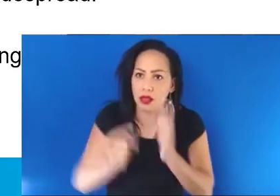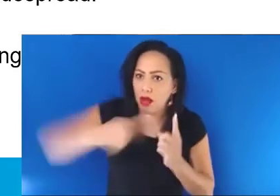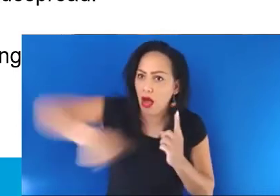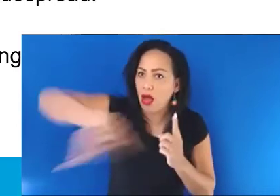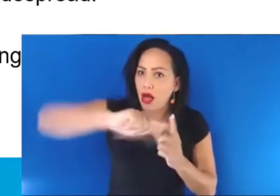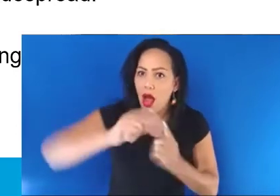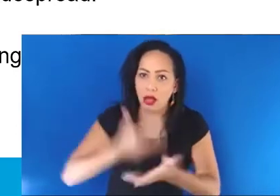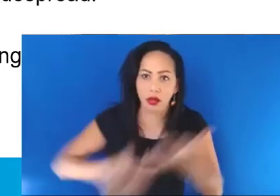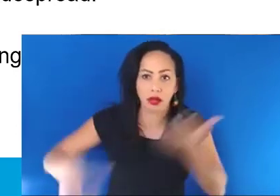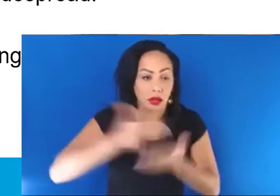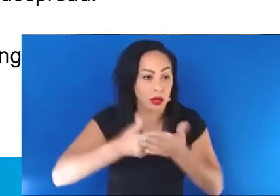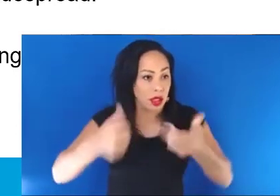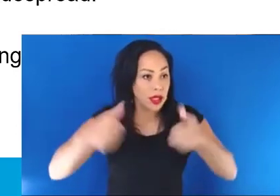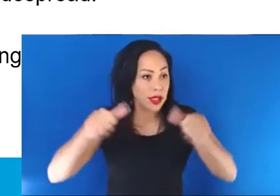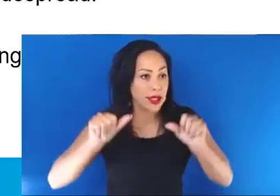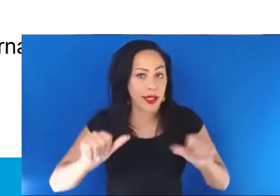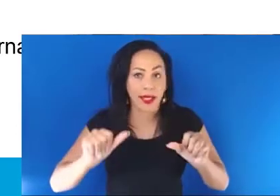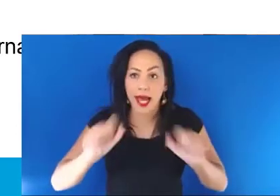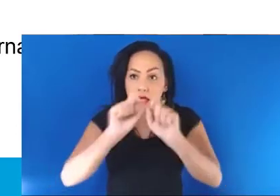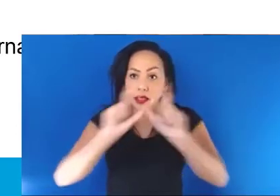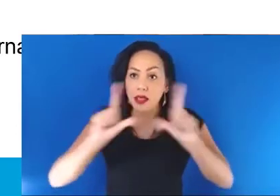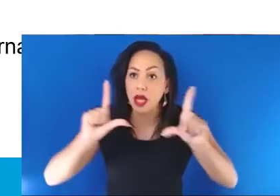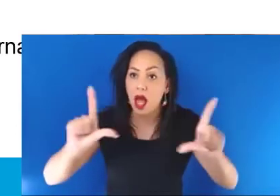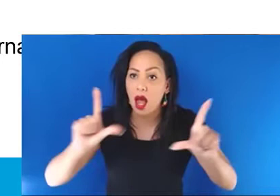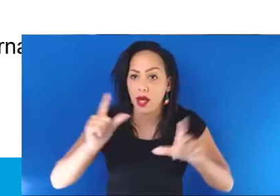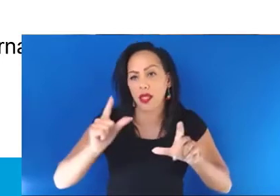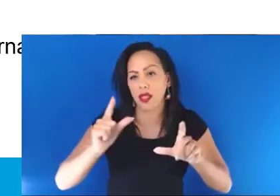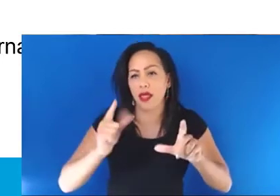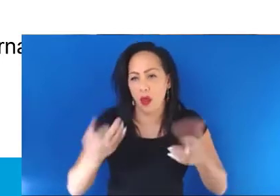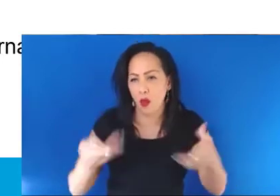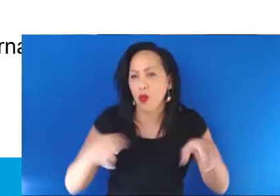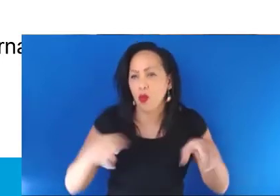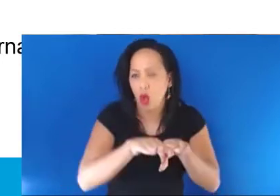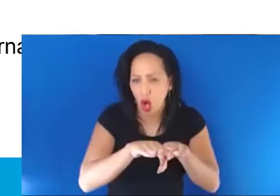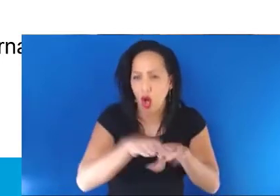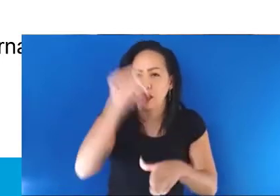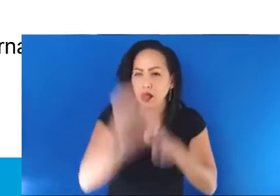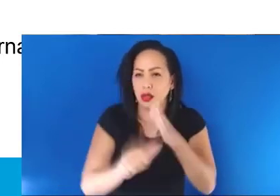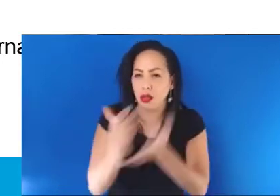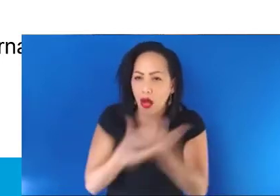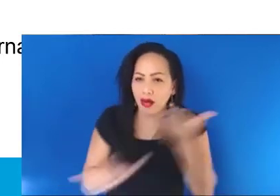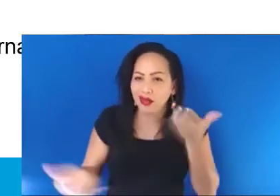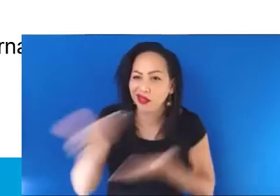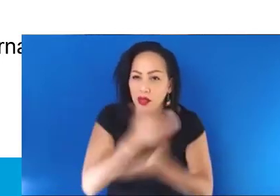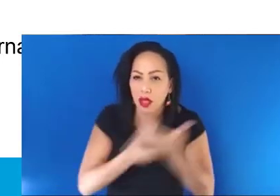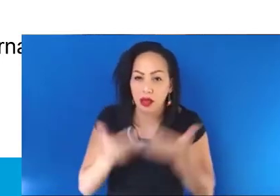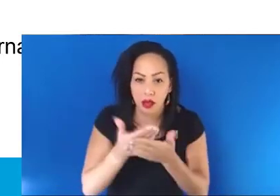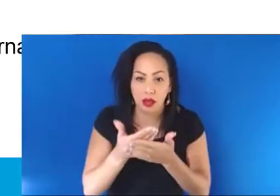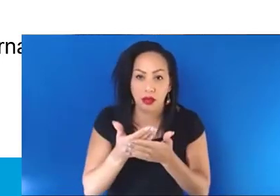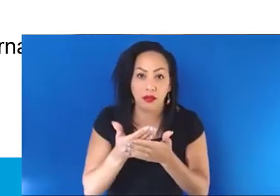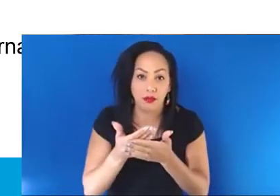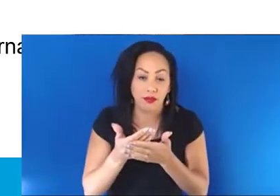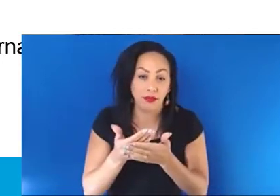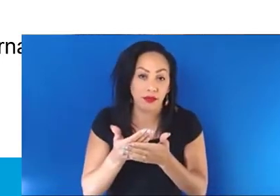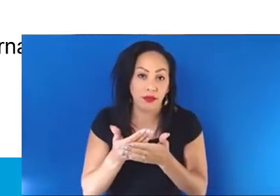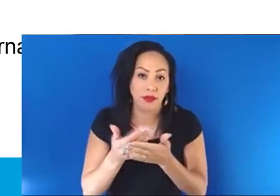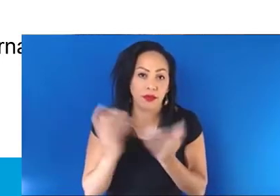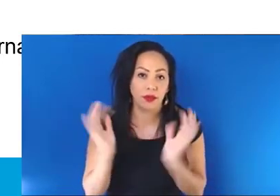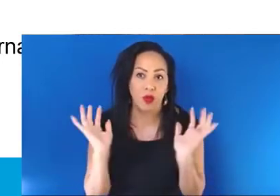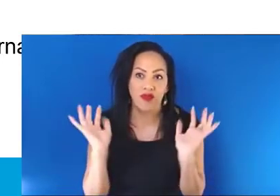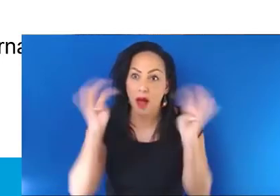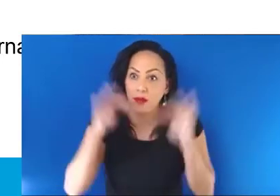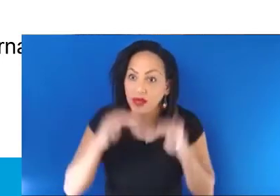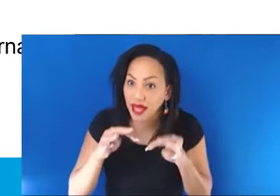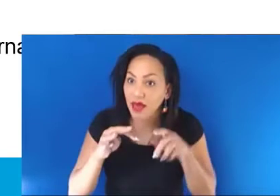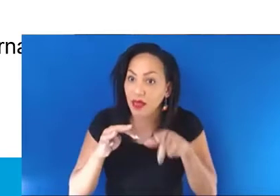to the next slide, just to close before we go into the conversation, as we're coming together here in a webinar with people from